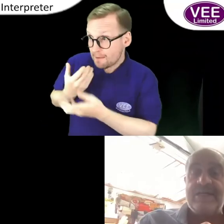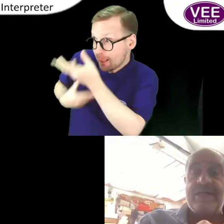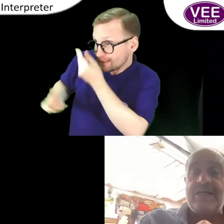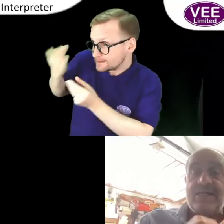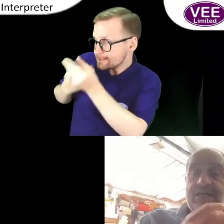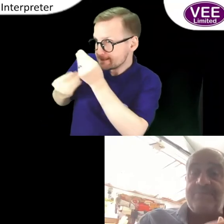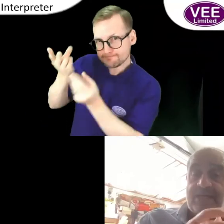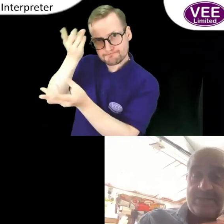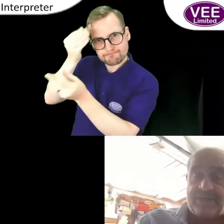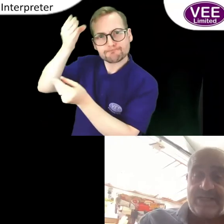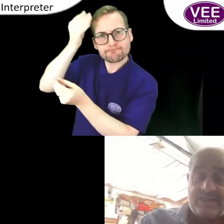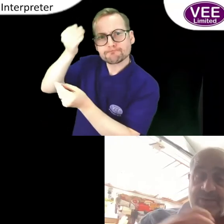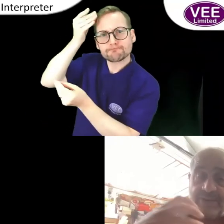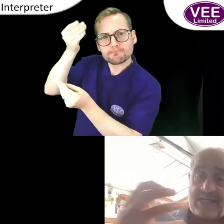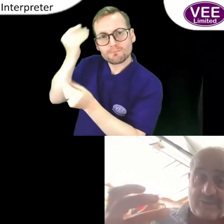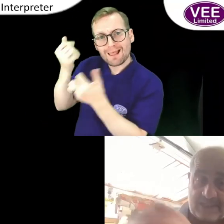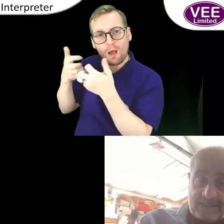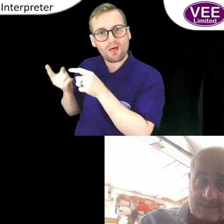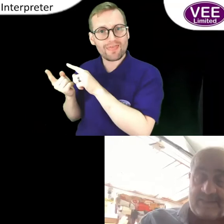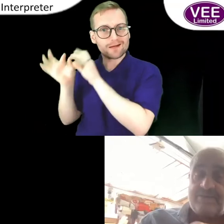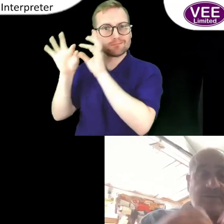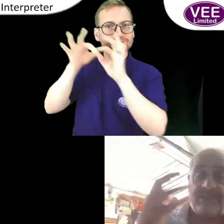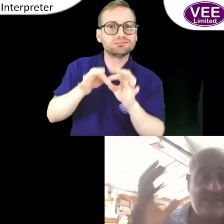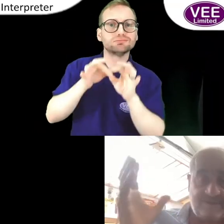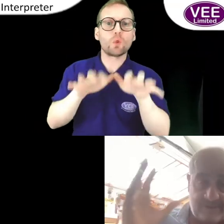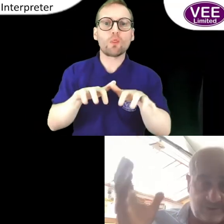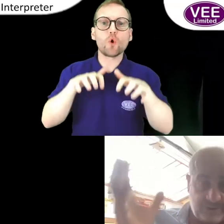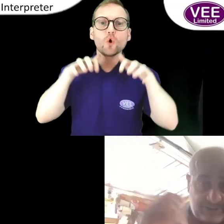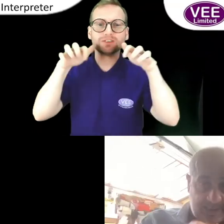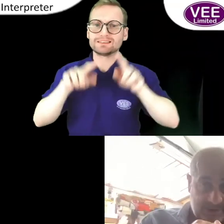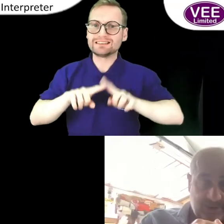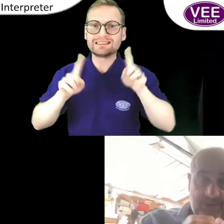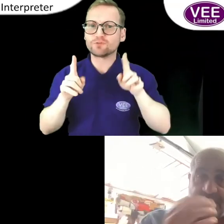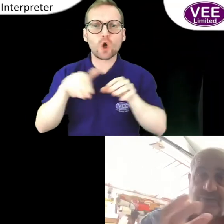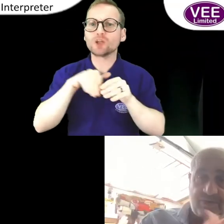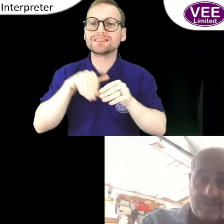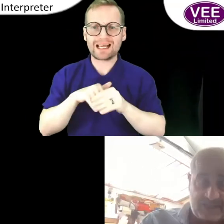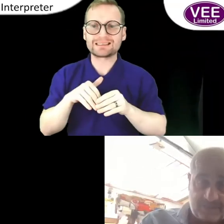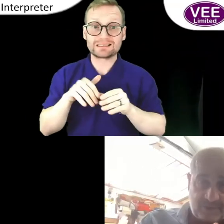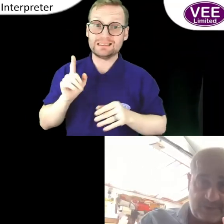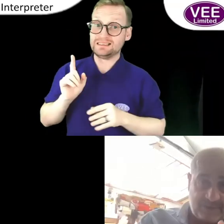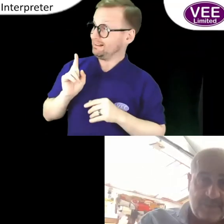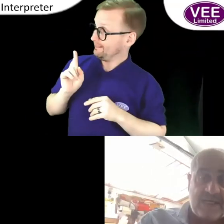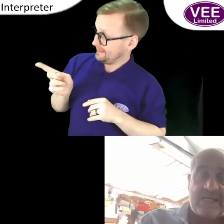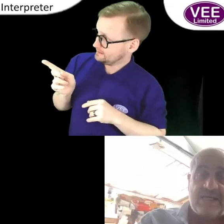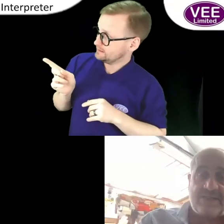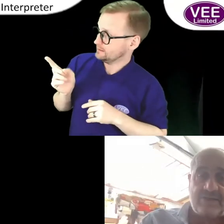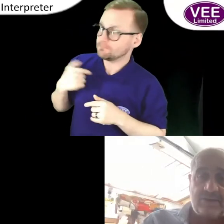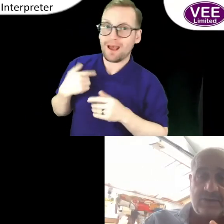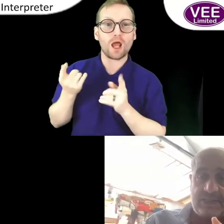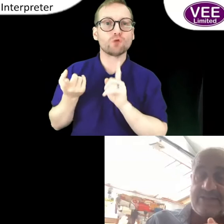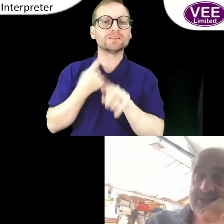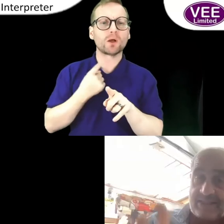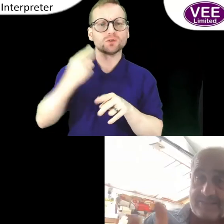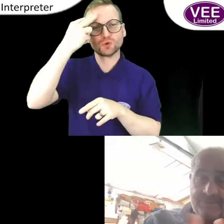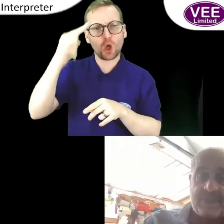hearing, and bring it to the audience in totally different context? So this is one of my responses. It's